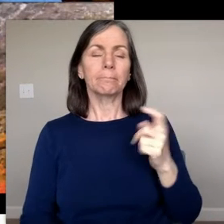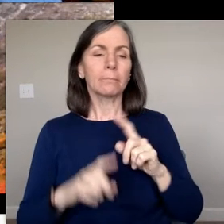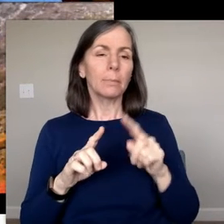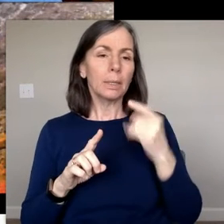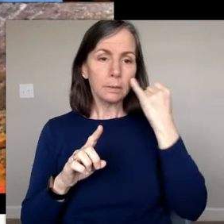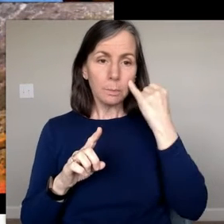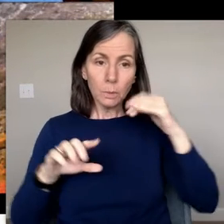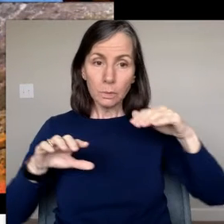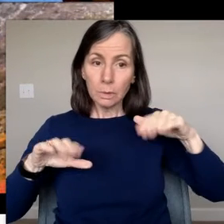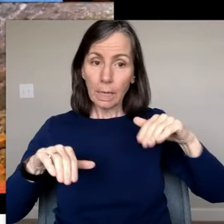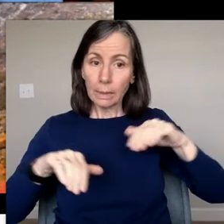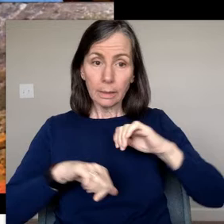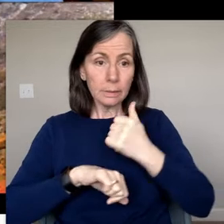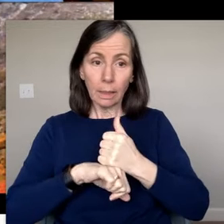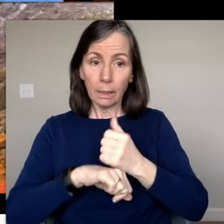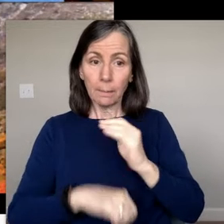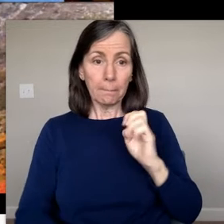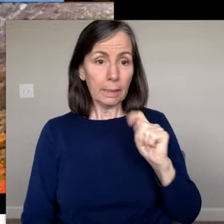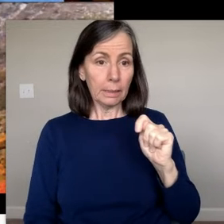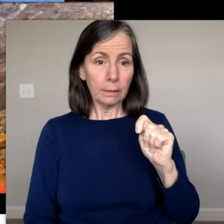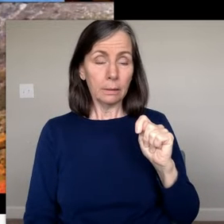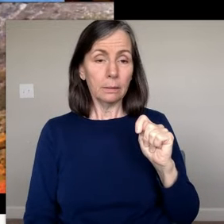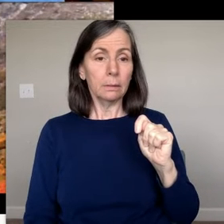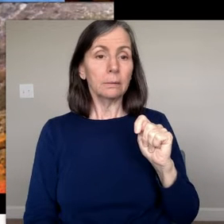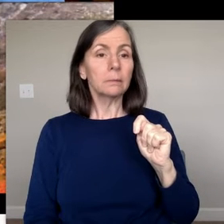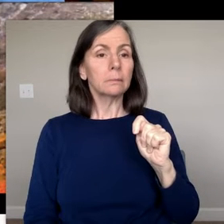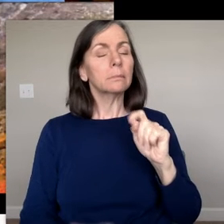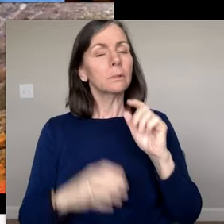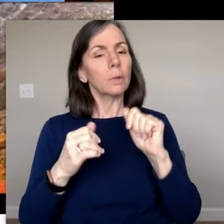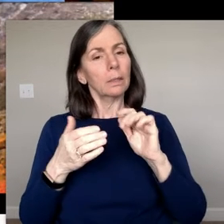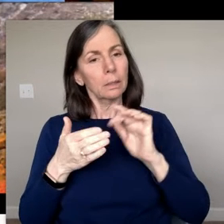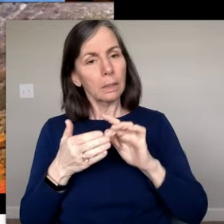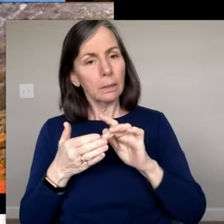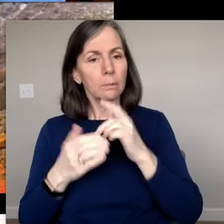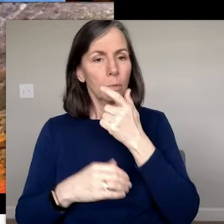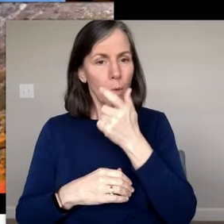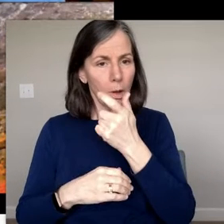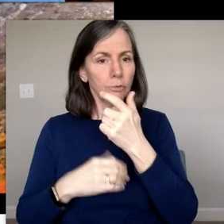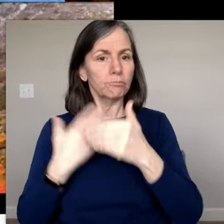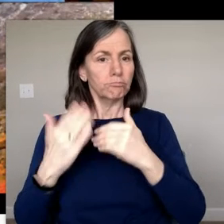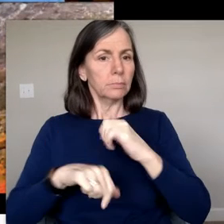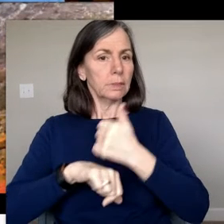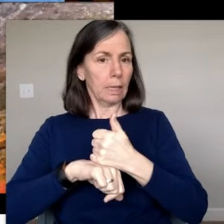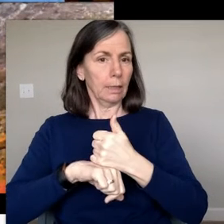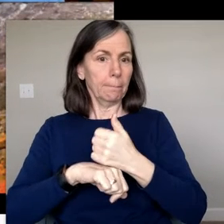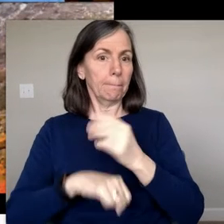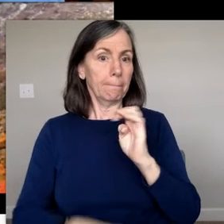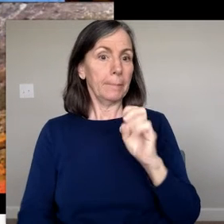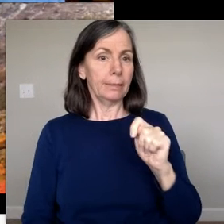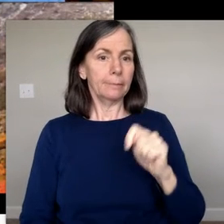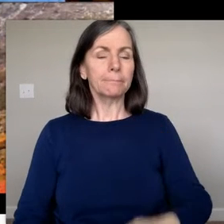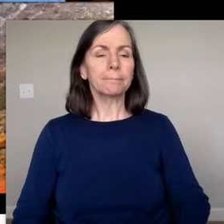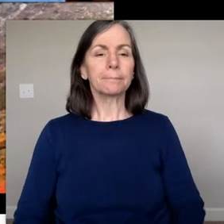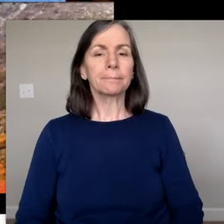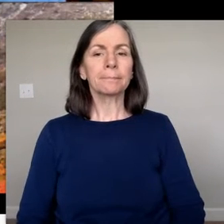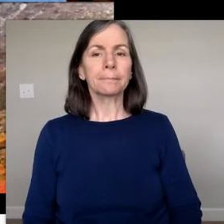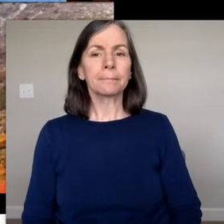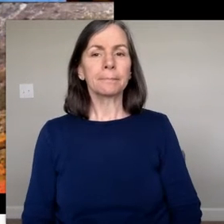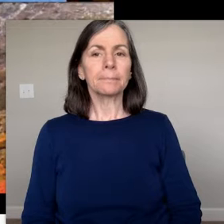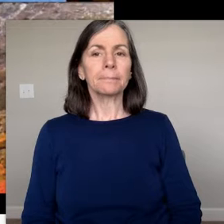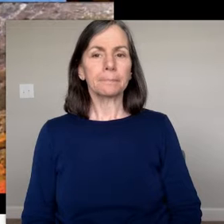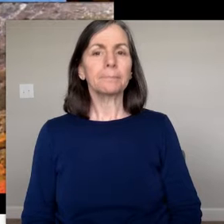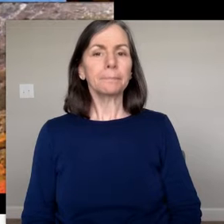not set up Google Meet already, then you could make sure to click through these videos. And this is a